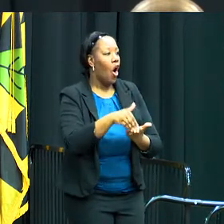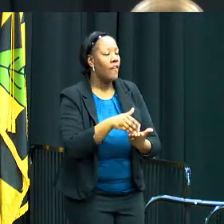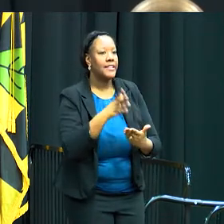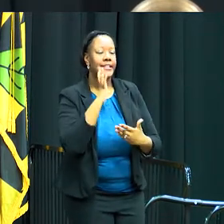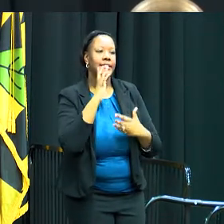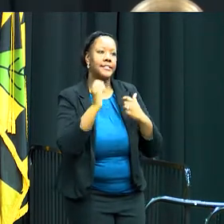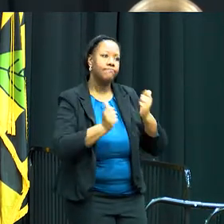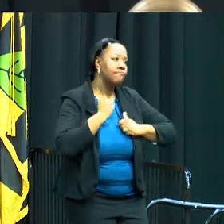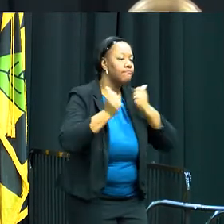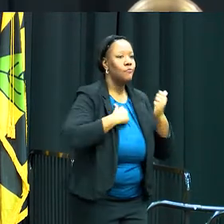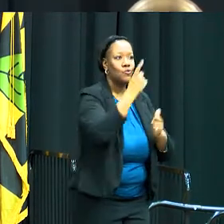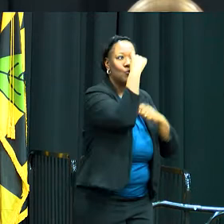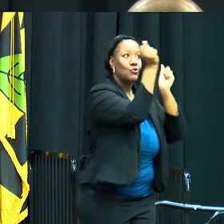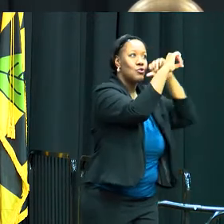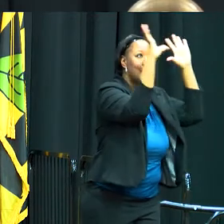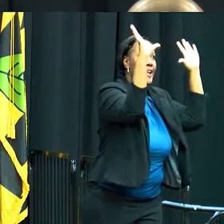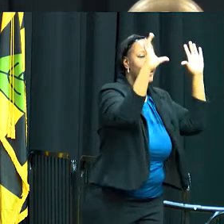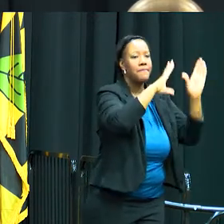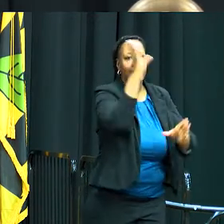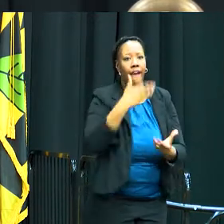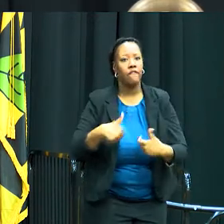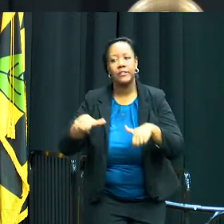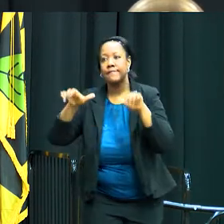dream or don't give up on your dreams,